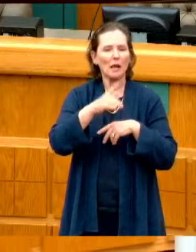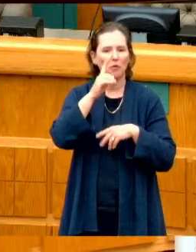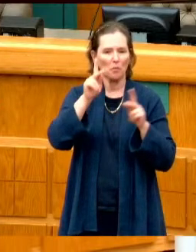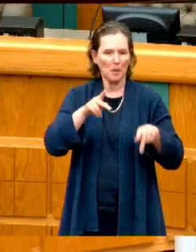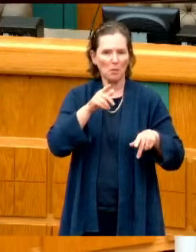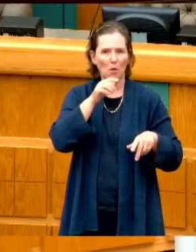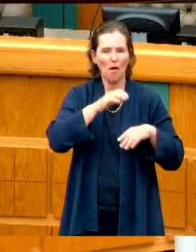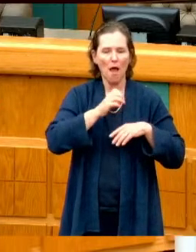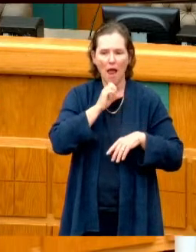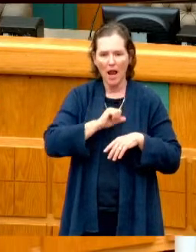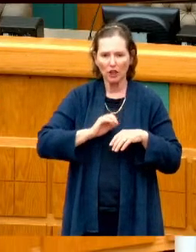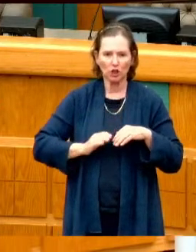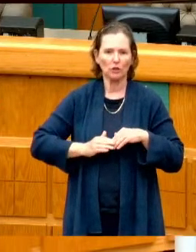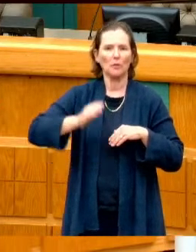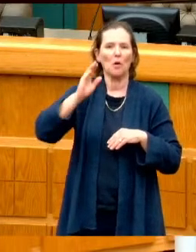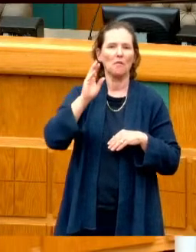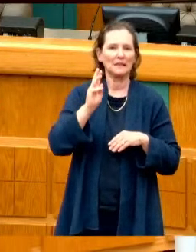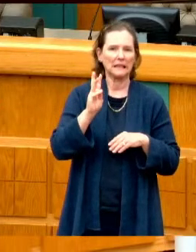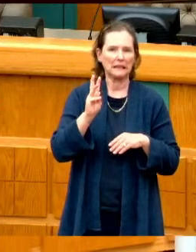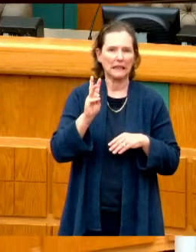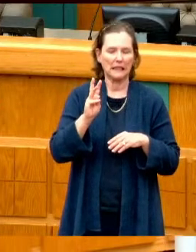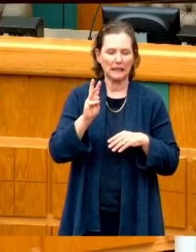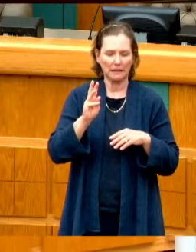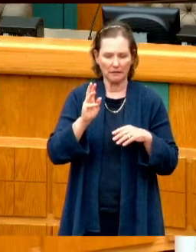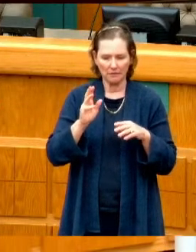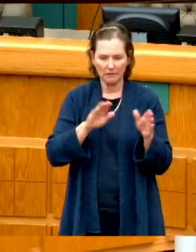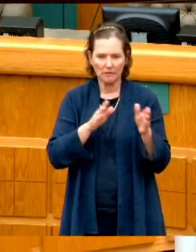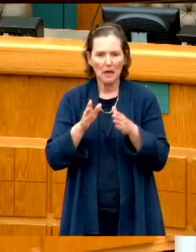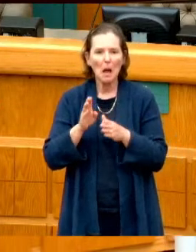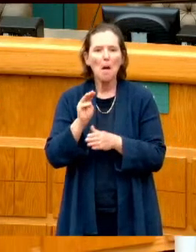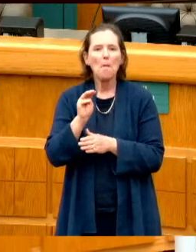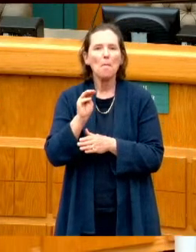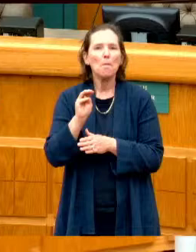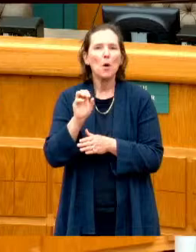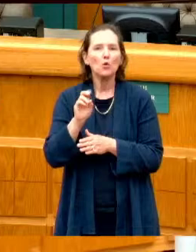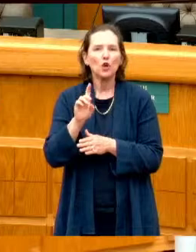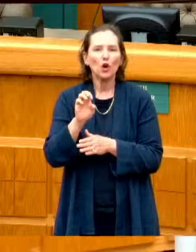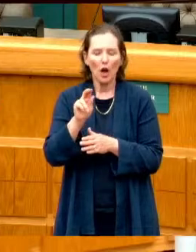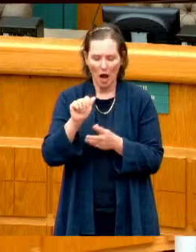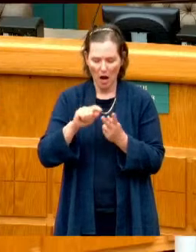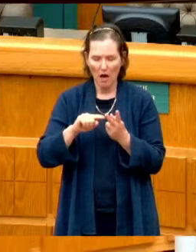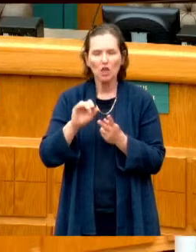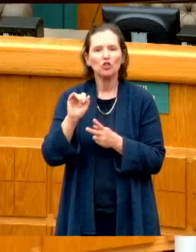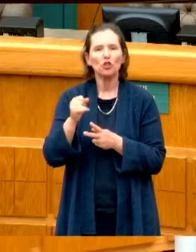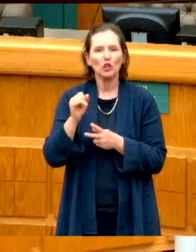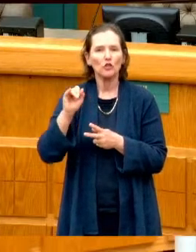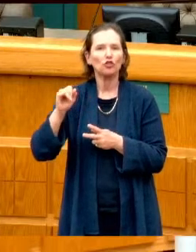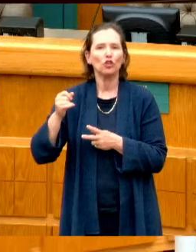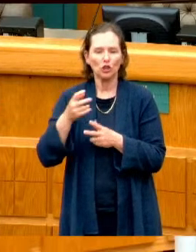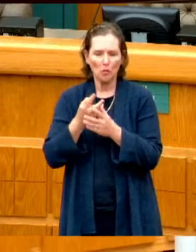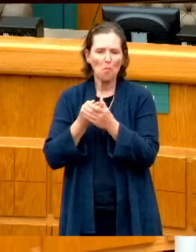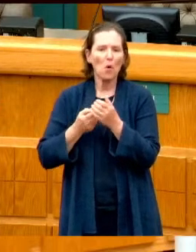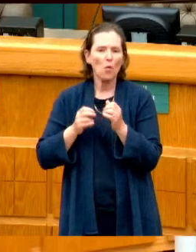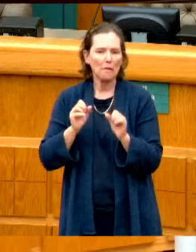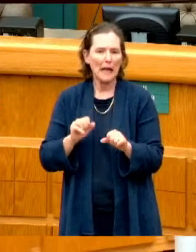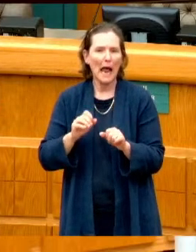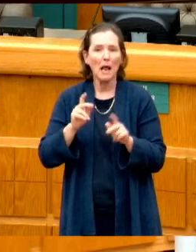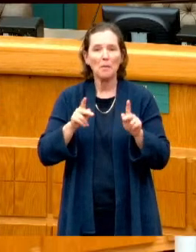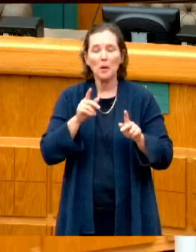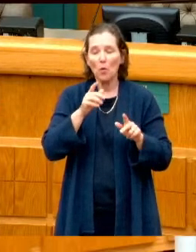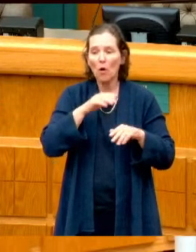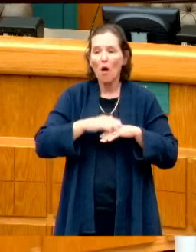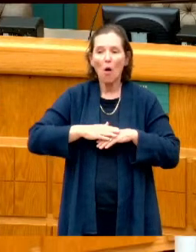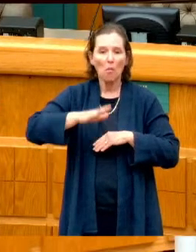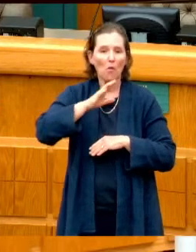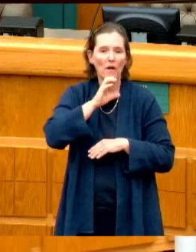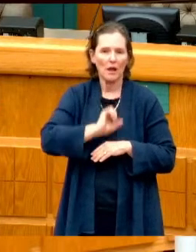up. Accordingly, the Biden administration recently directed states to make the vaccine available to all